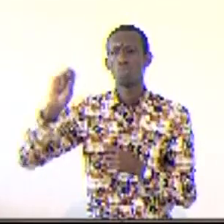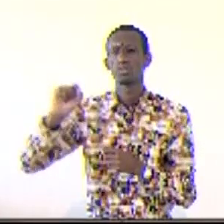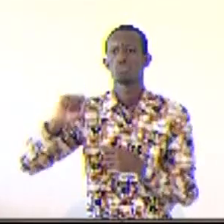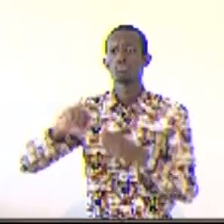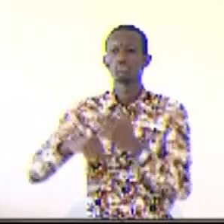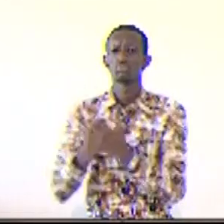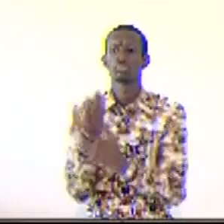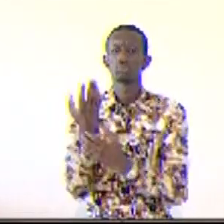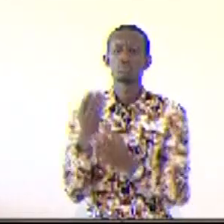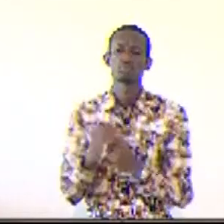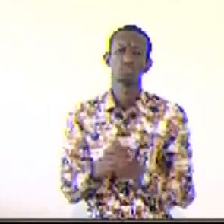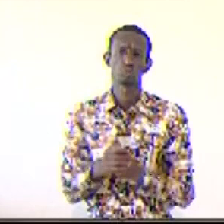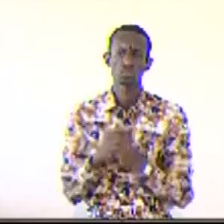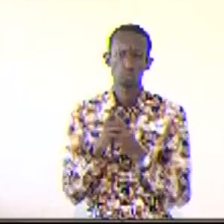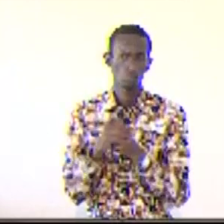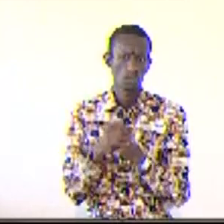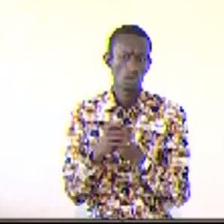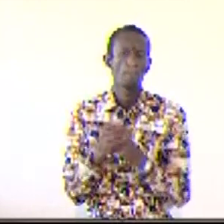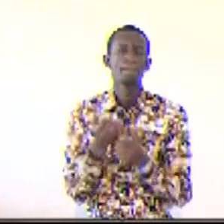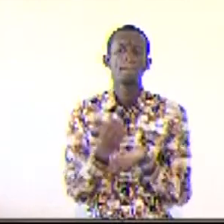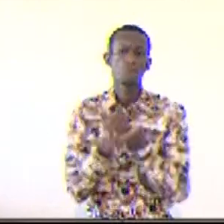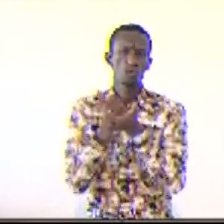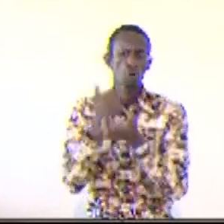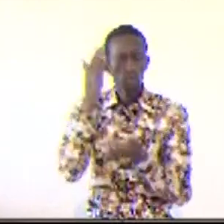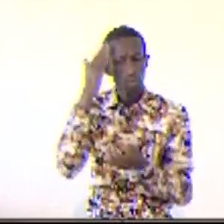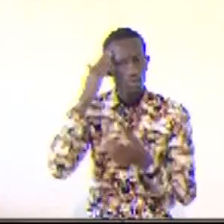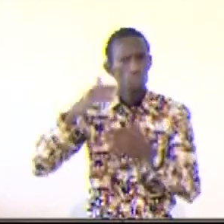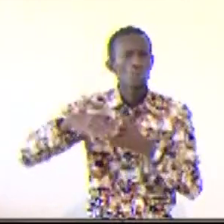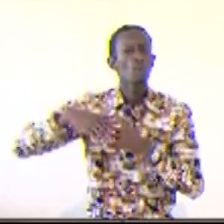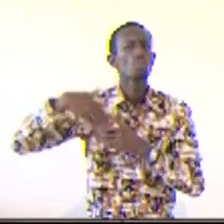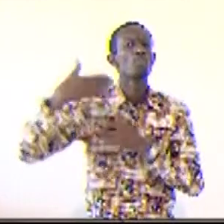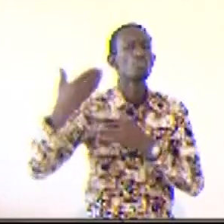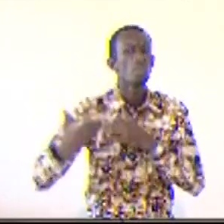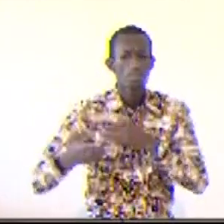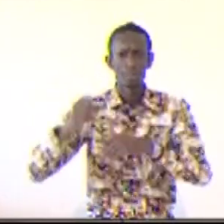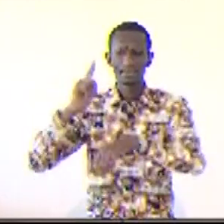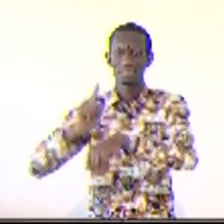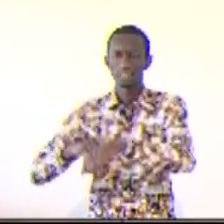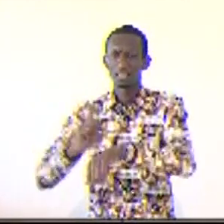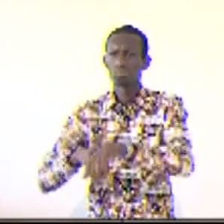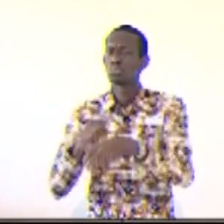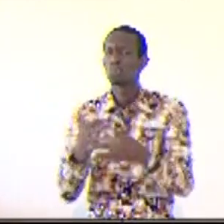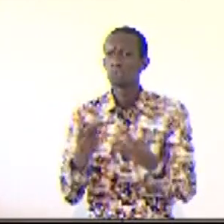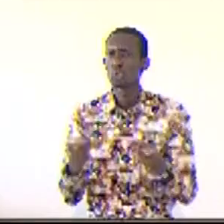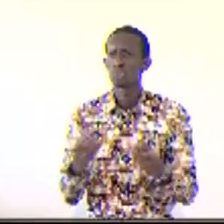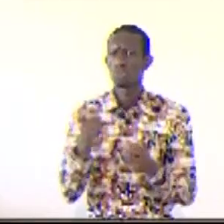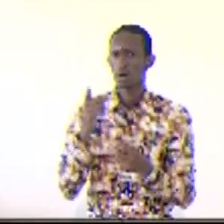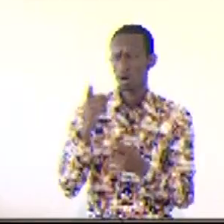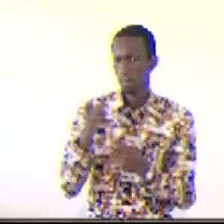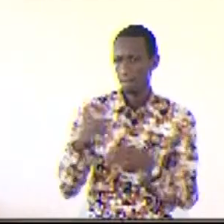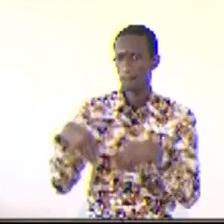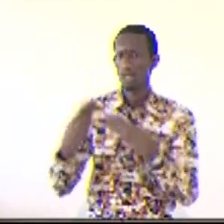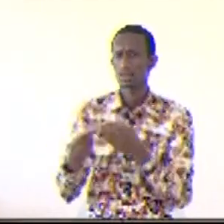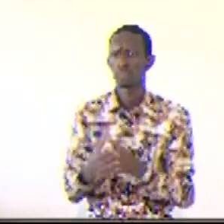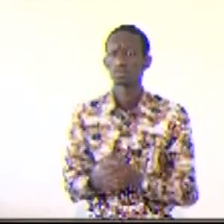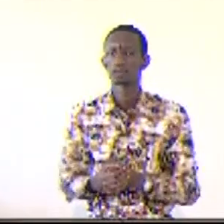after how long this sulfur precipitate, this was formed as a yellow cloudy